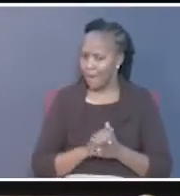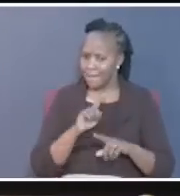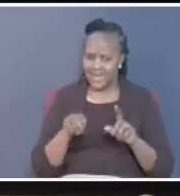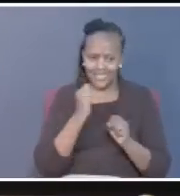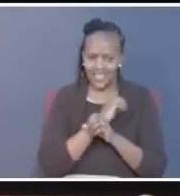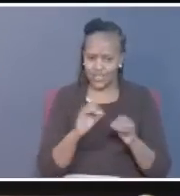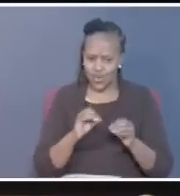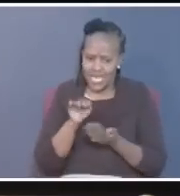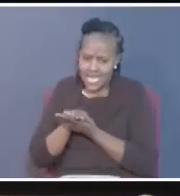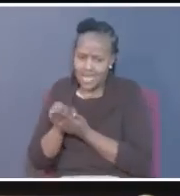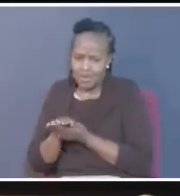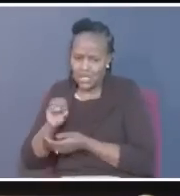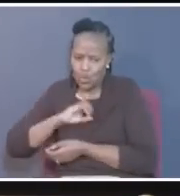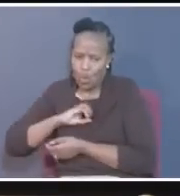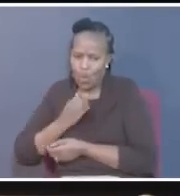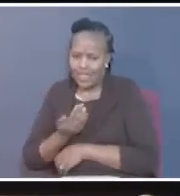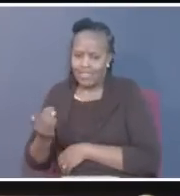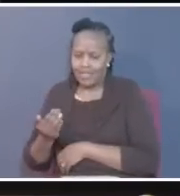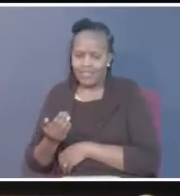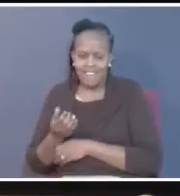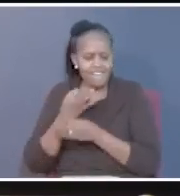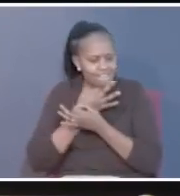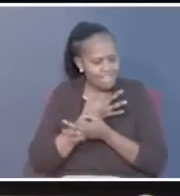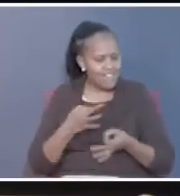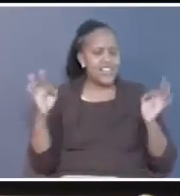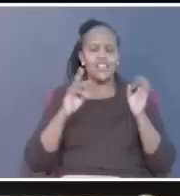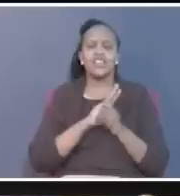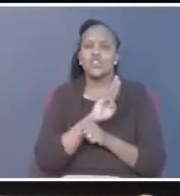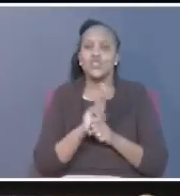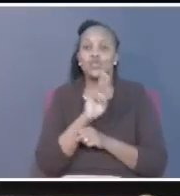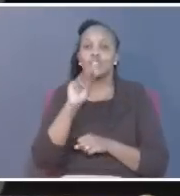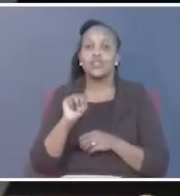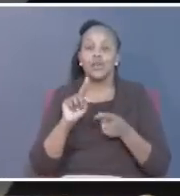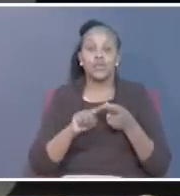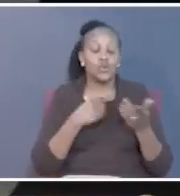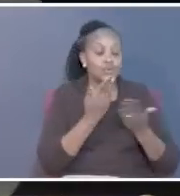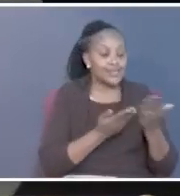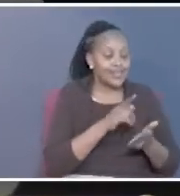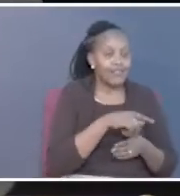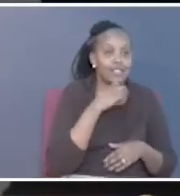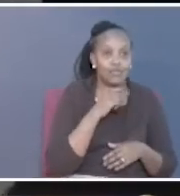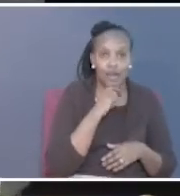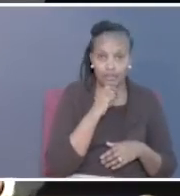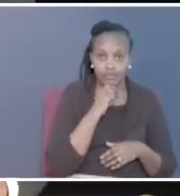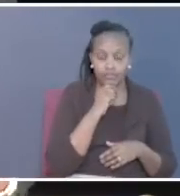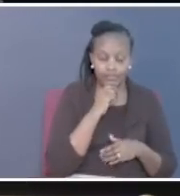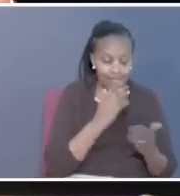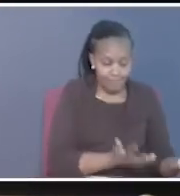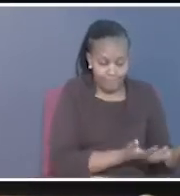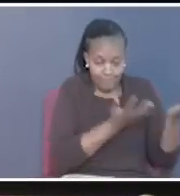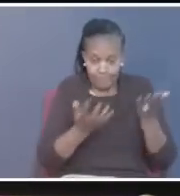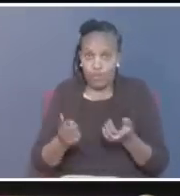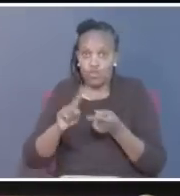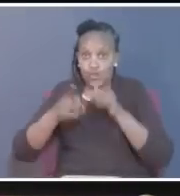his provisions. He freely uses them to minister to this man. We're told he put him on his beast.